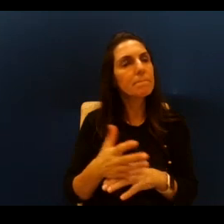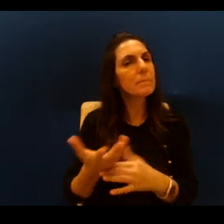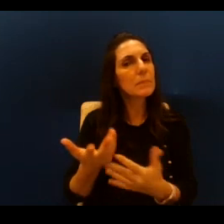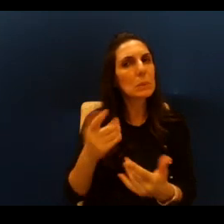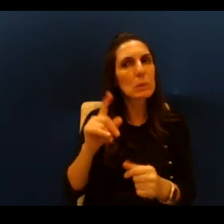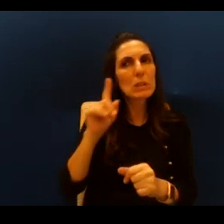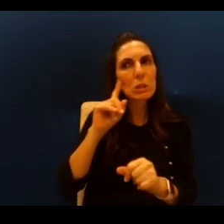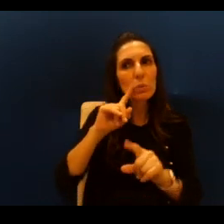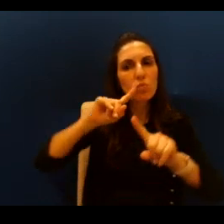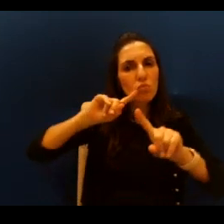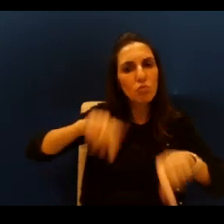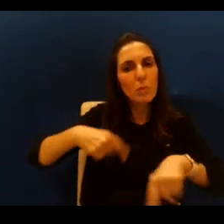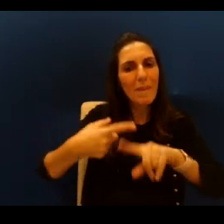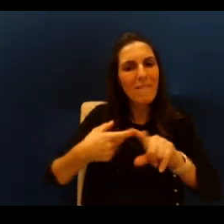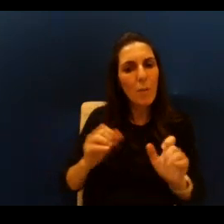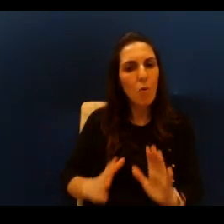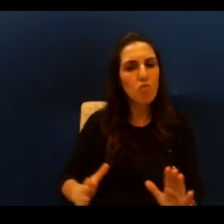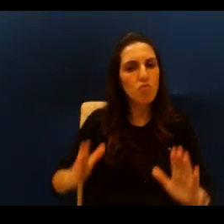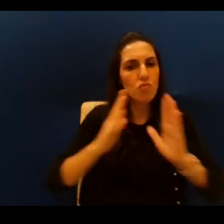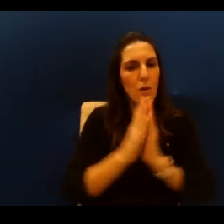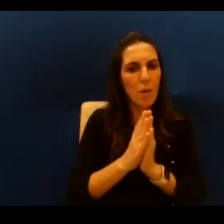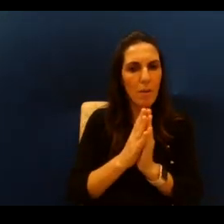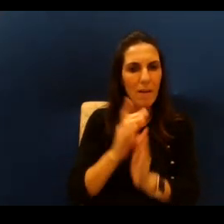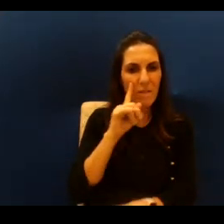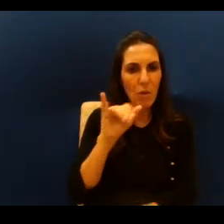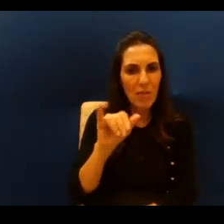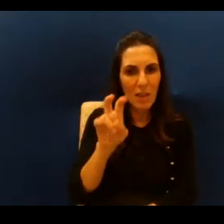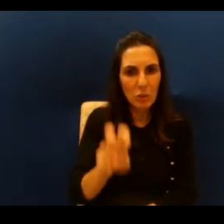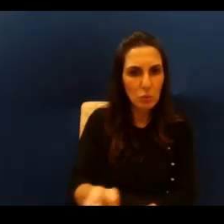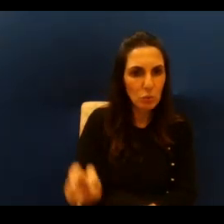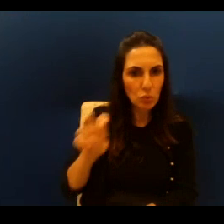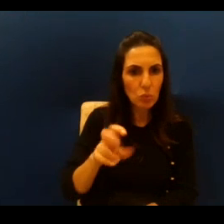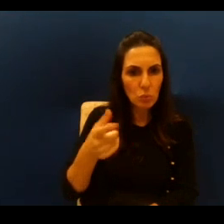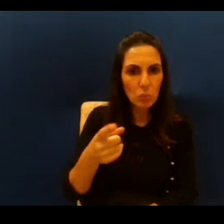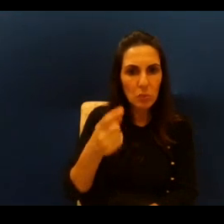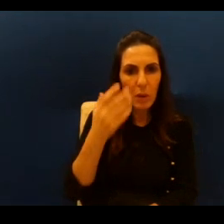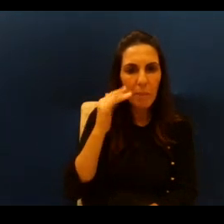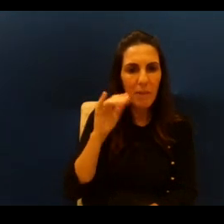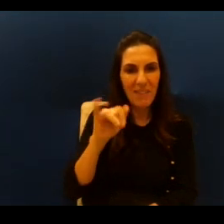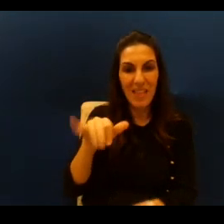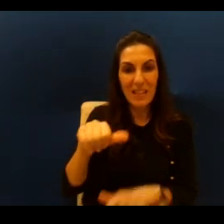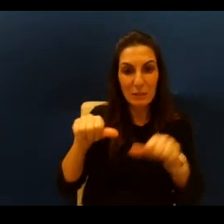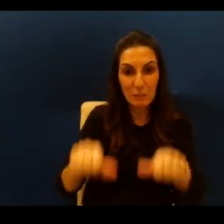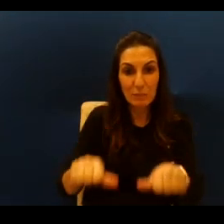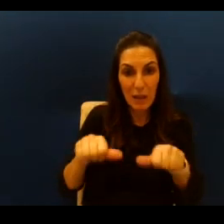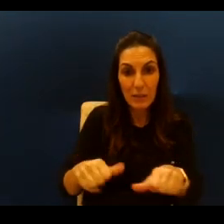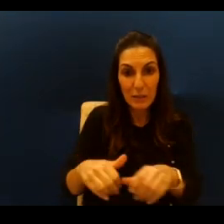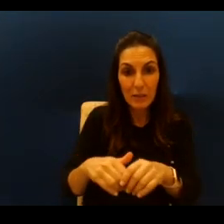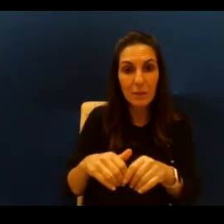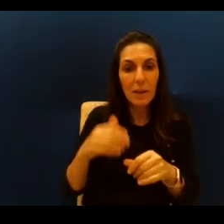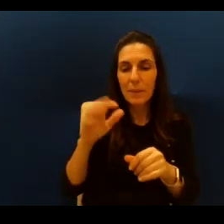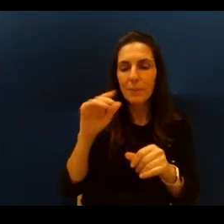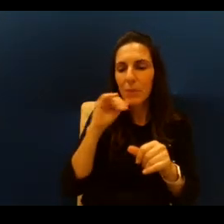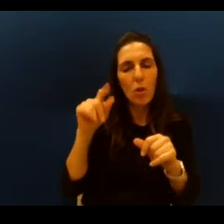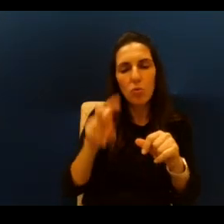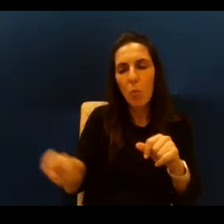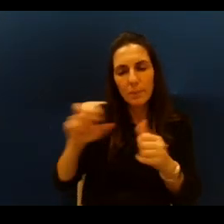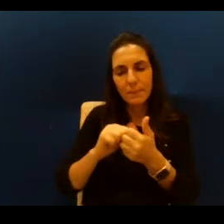response from the request for the toys. Is that possible? Because it is Christmas time